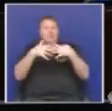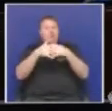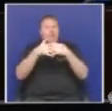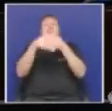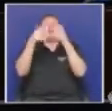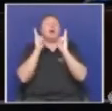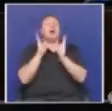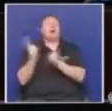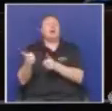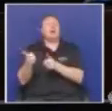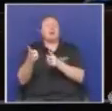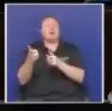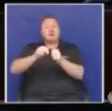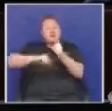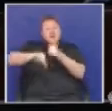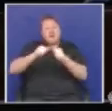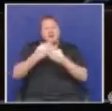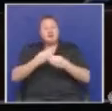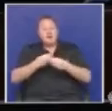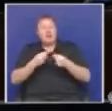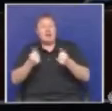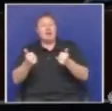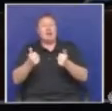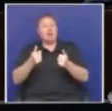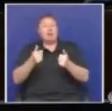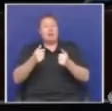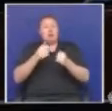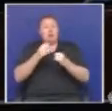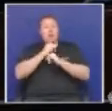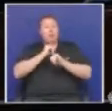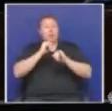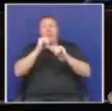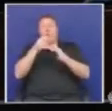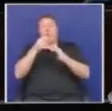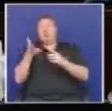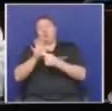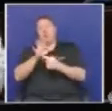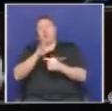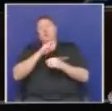societies to heal from the wounds that it suffered. I thank you.